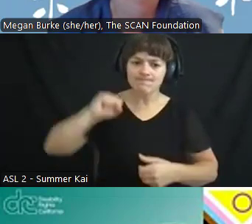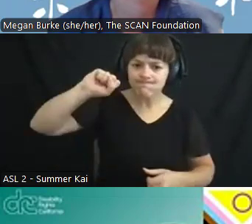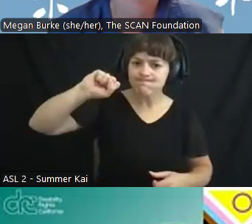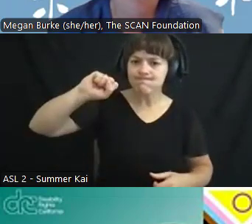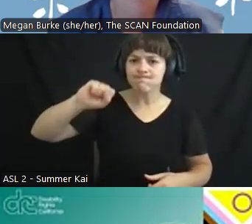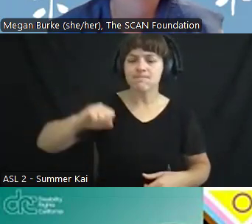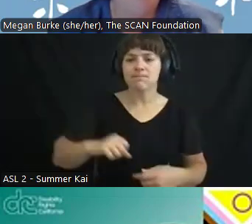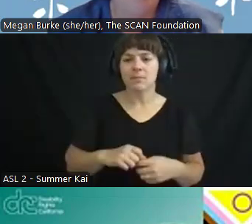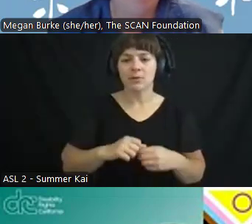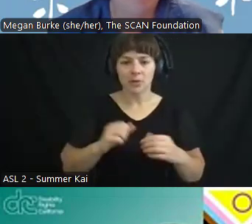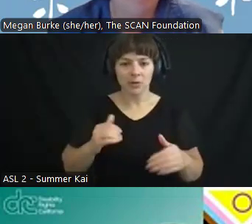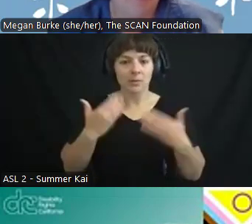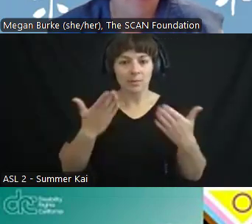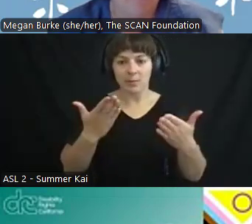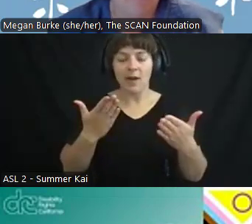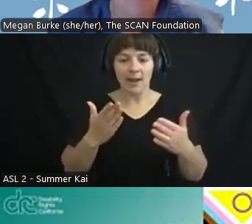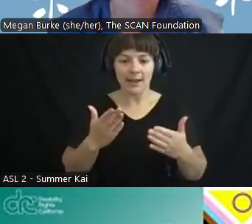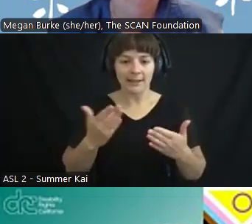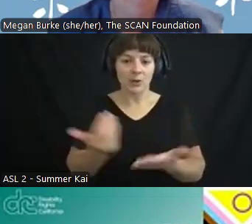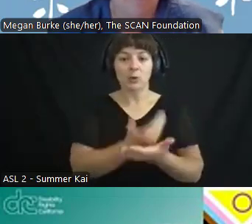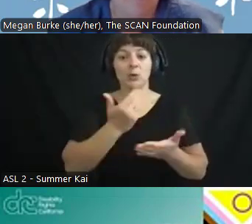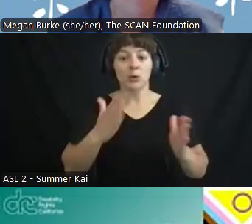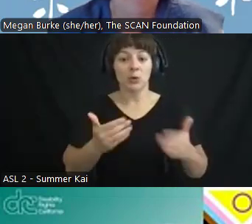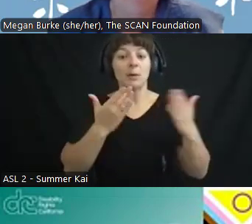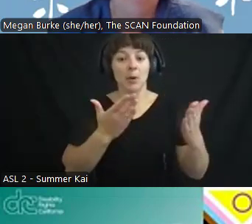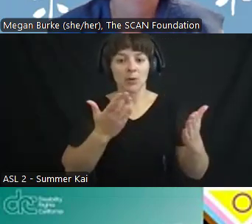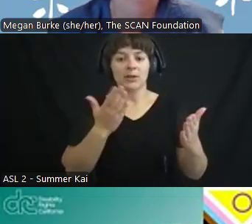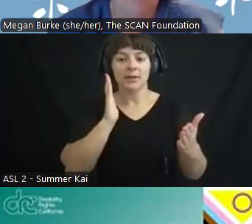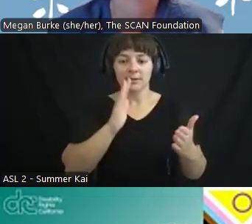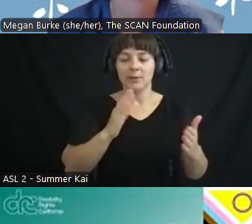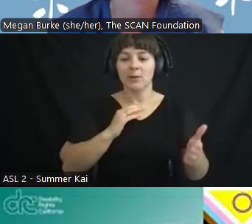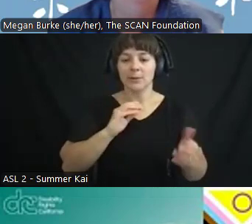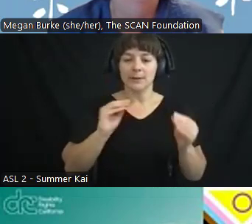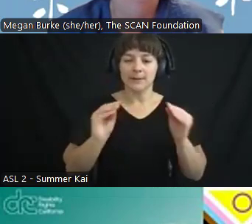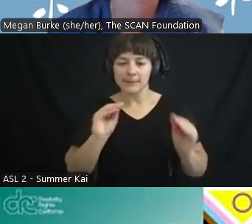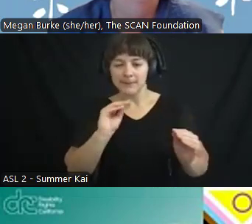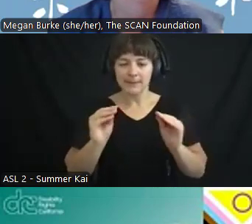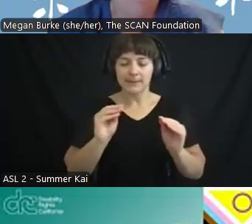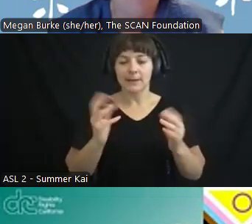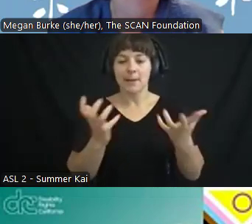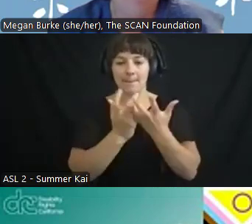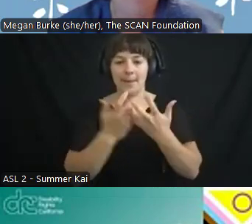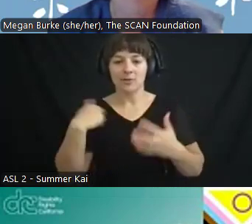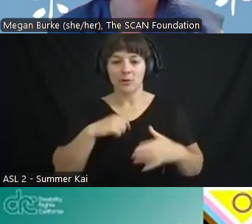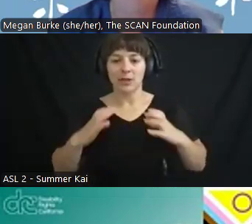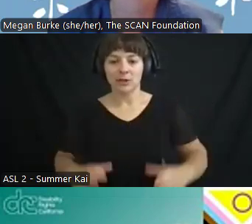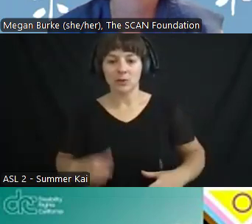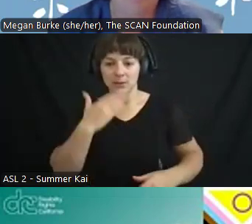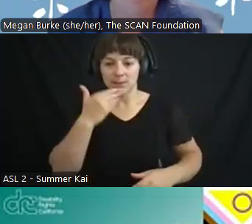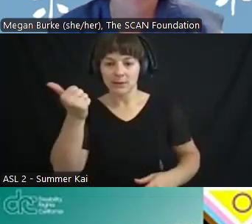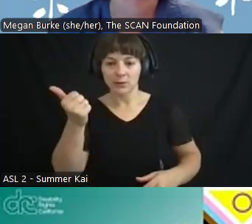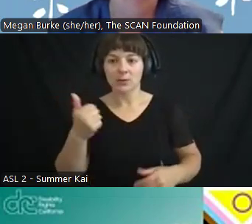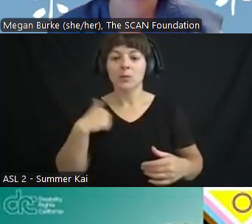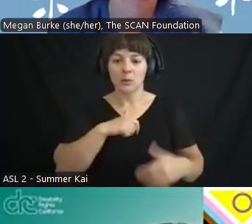bring forth proposals that maybe mitigate some of that, as we really work to, we want to see that